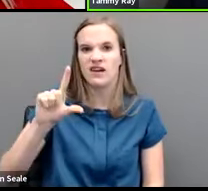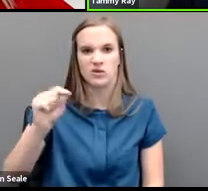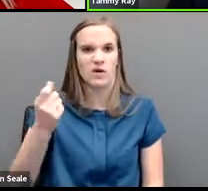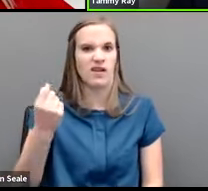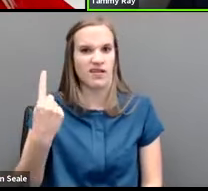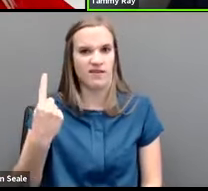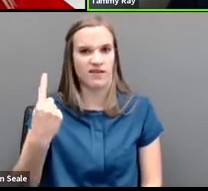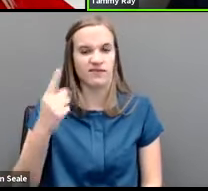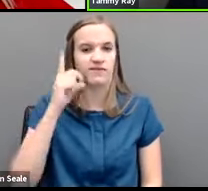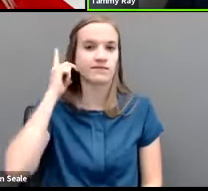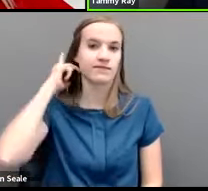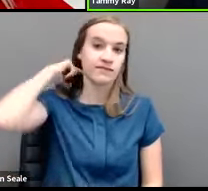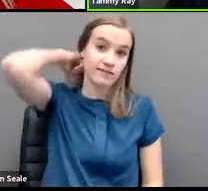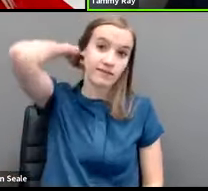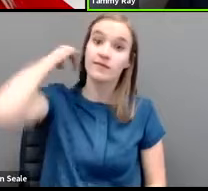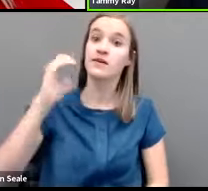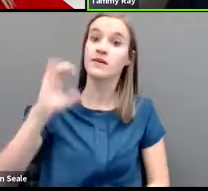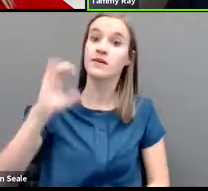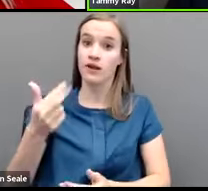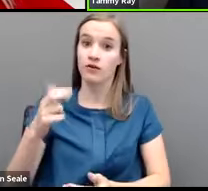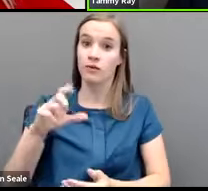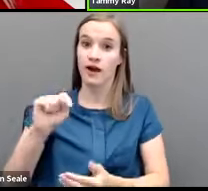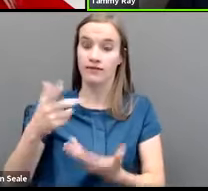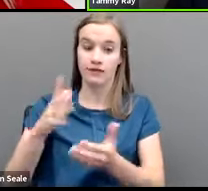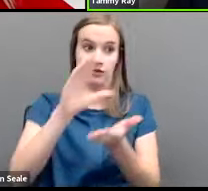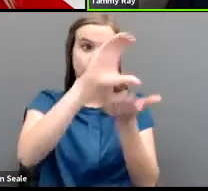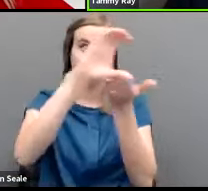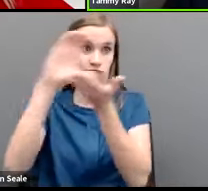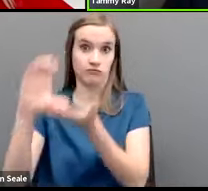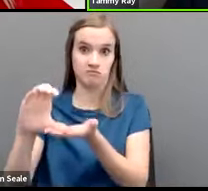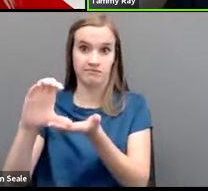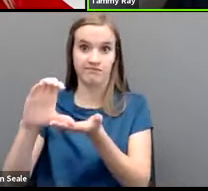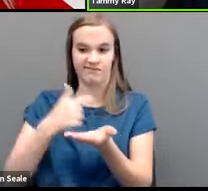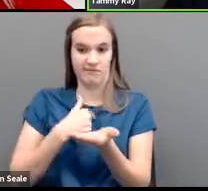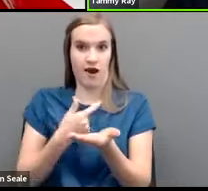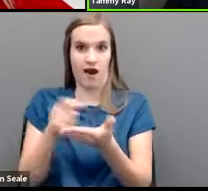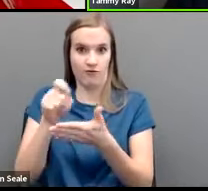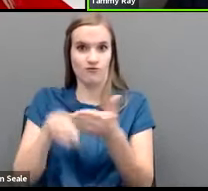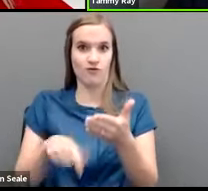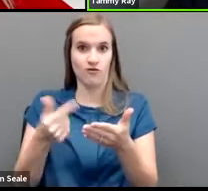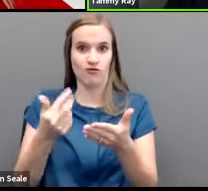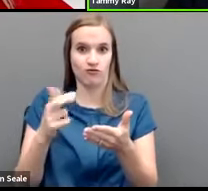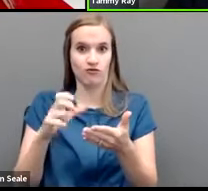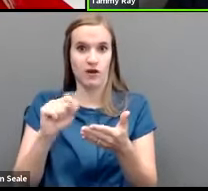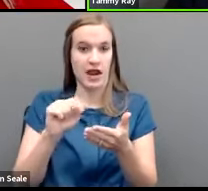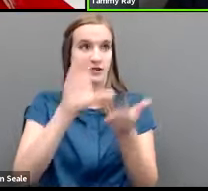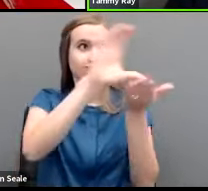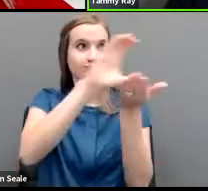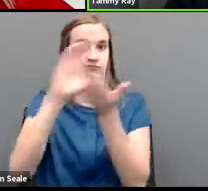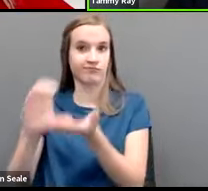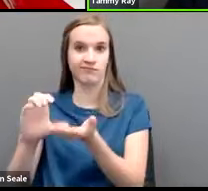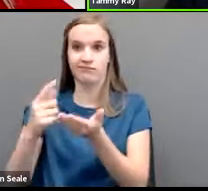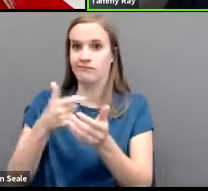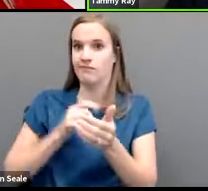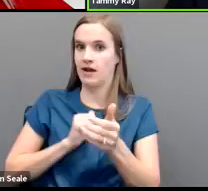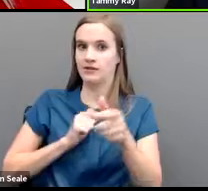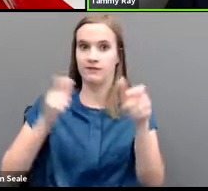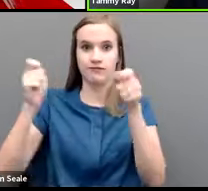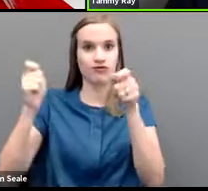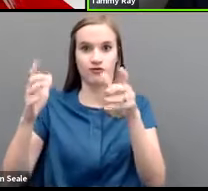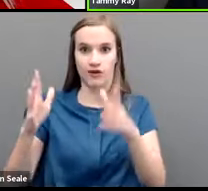the inception of the grant, and actually wrote that grant as well. But it has been,